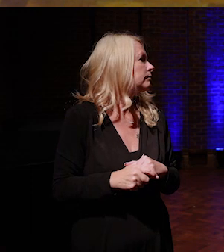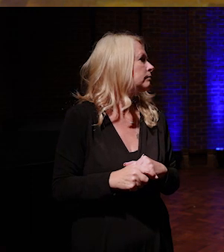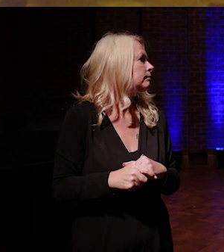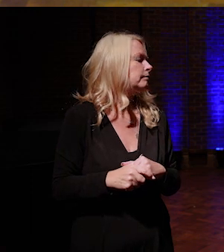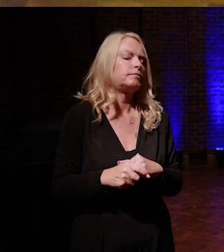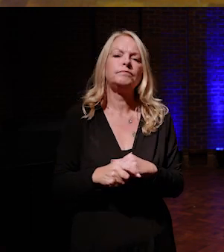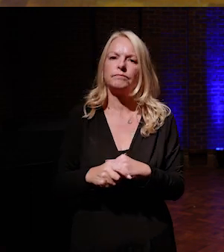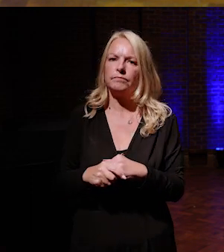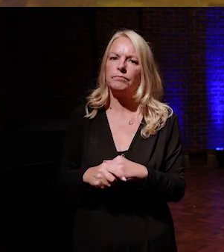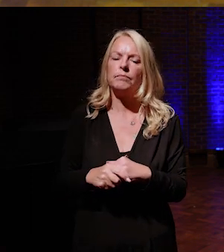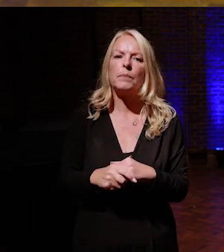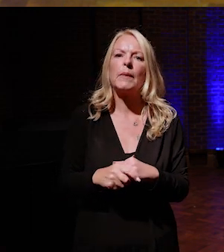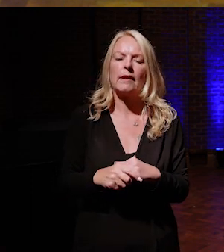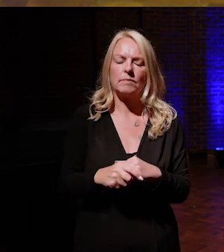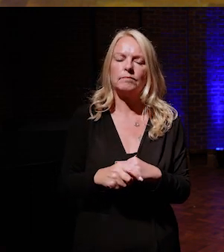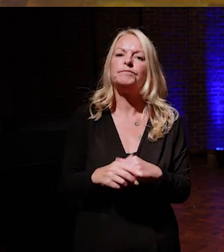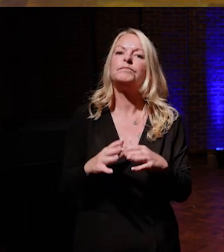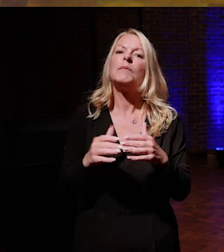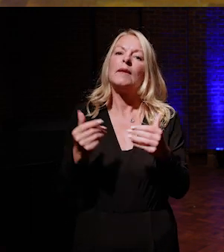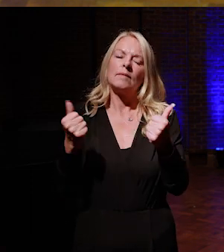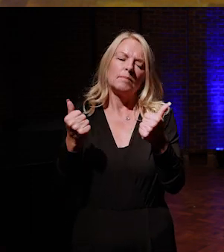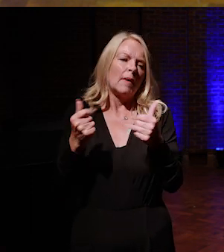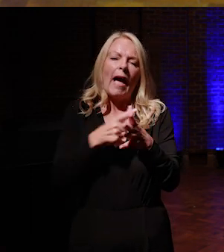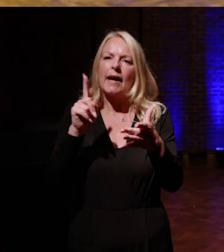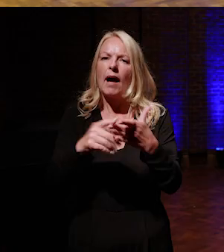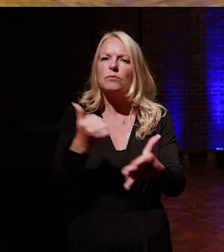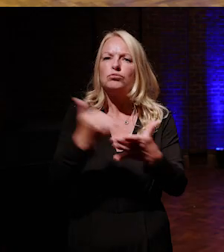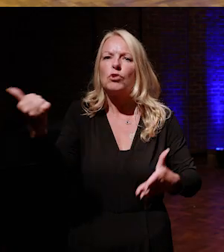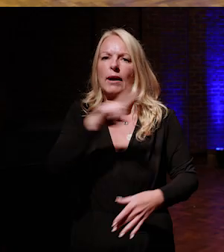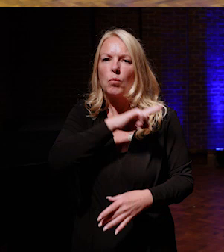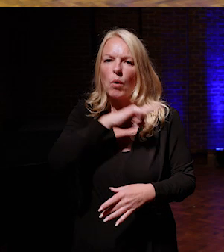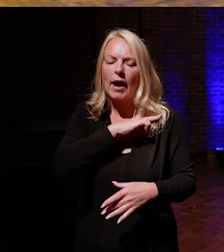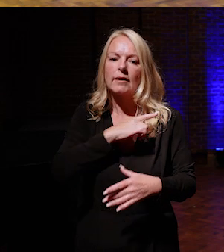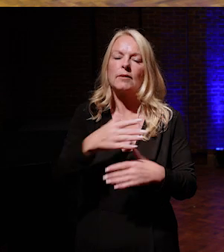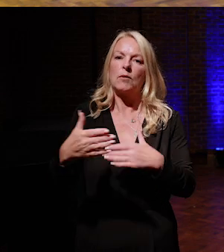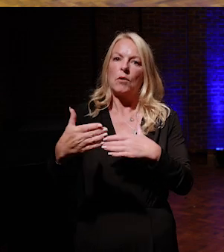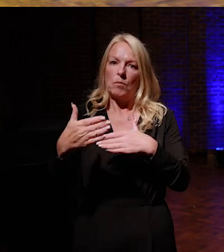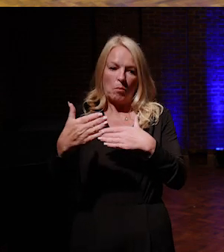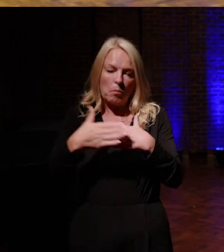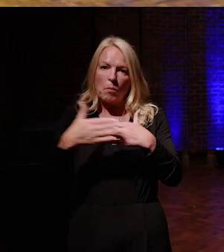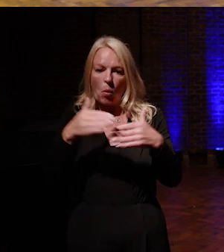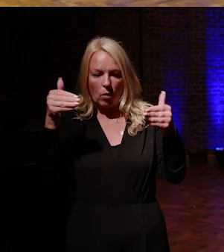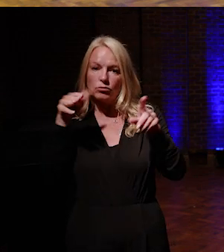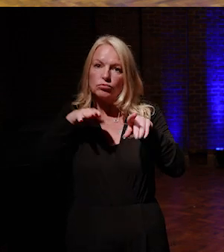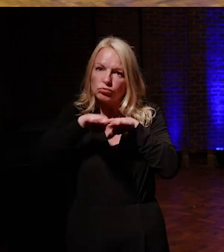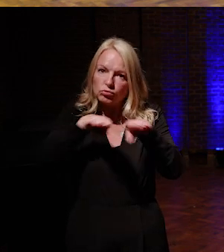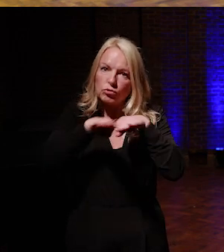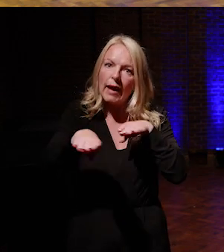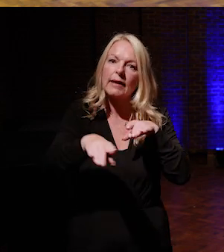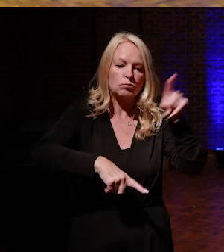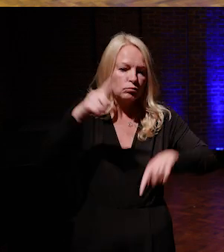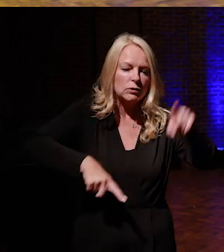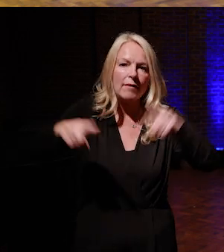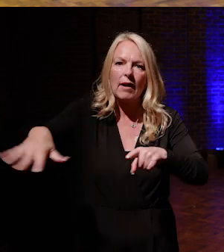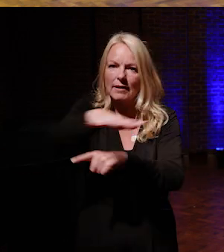So the great thing about AI is that the more you train it on more diverse data sets, it just